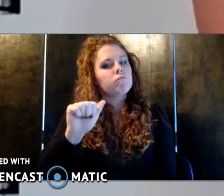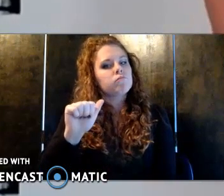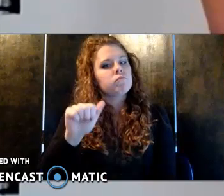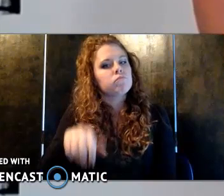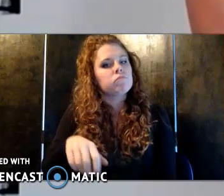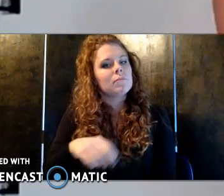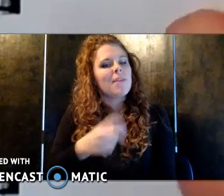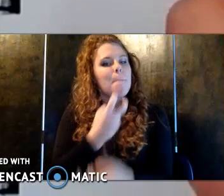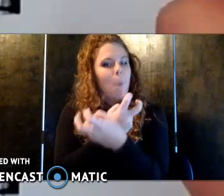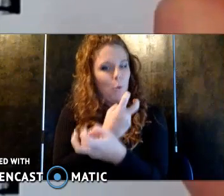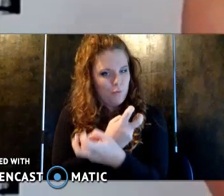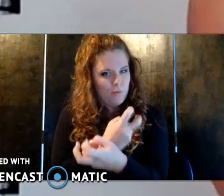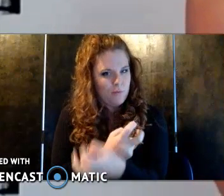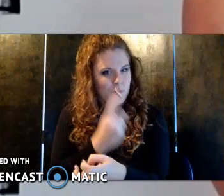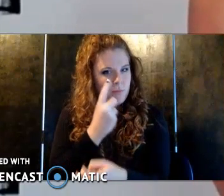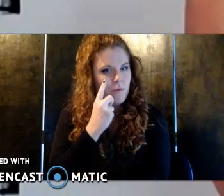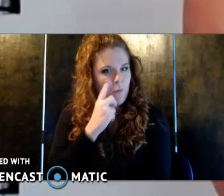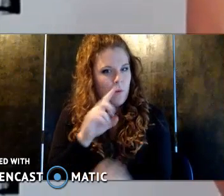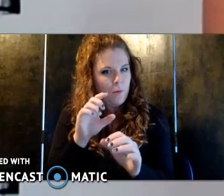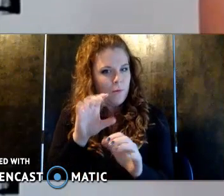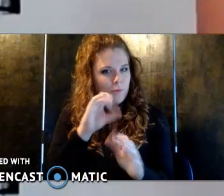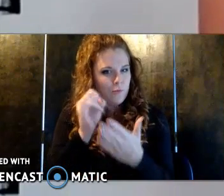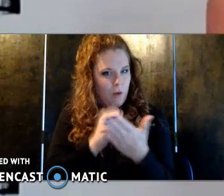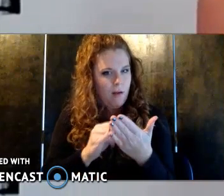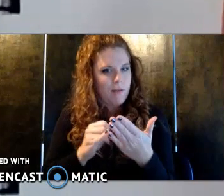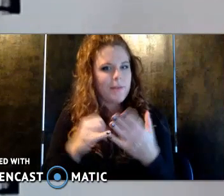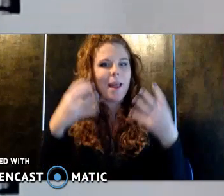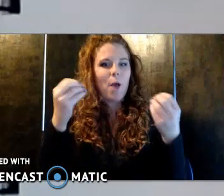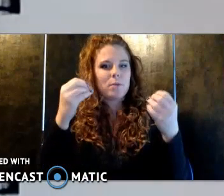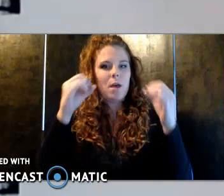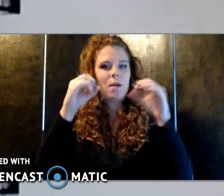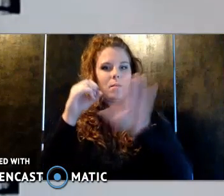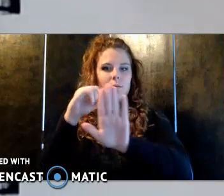as a bones of the drawing, and then I would draw around it.